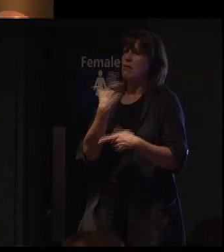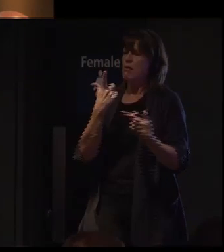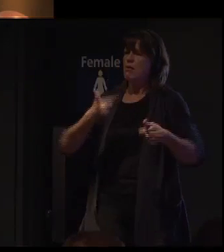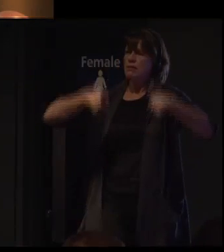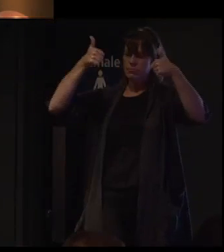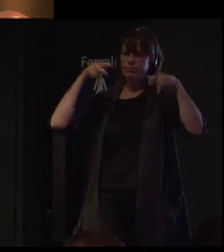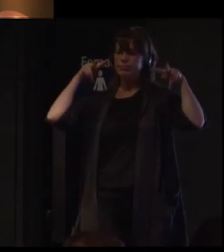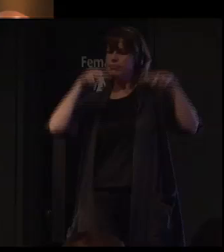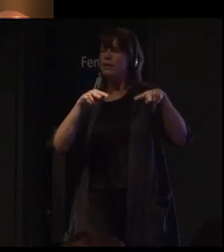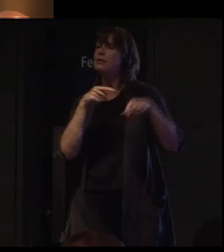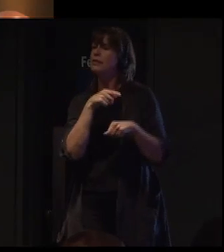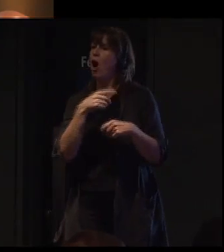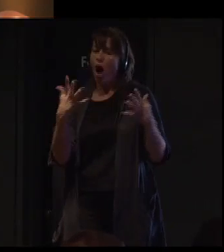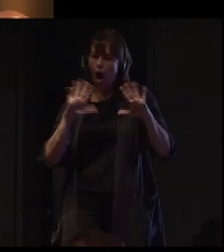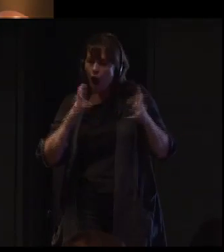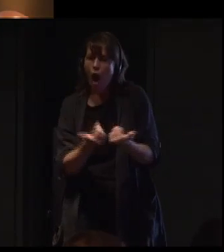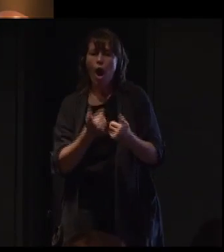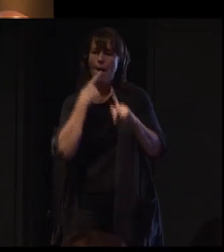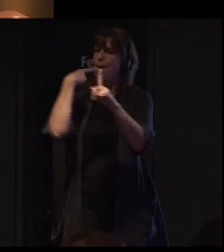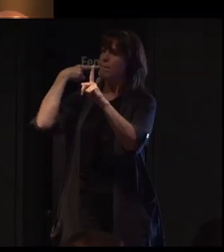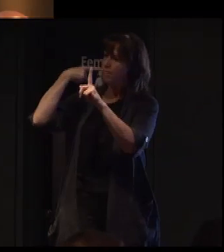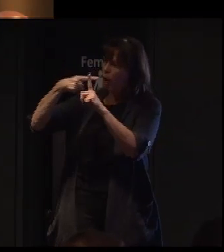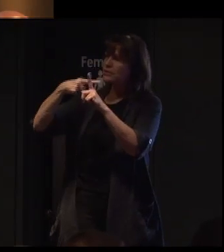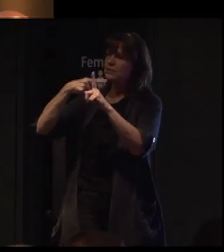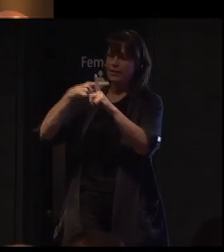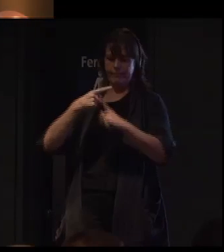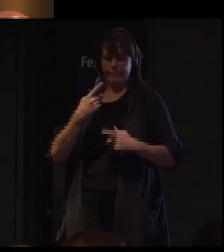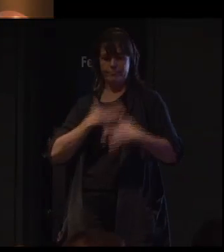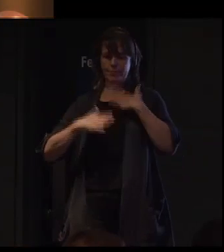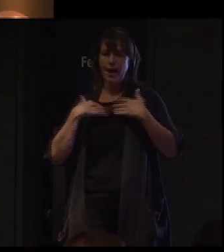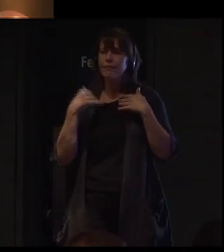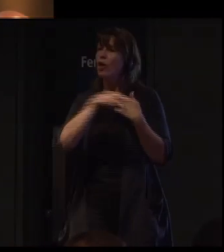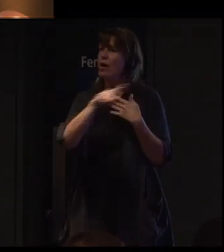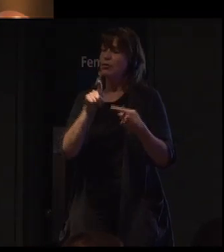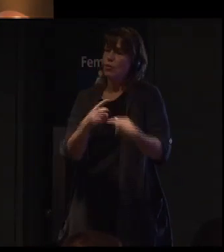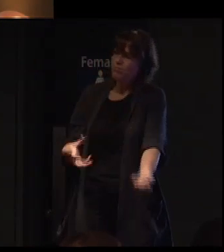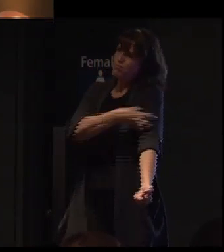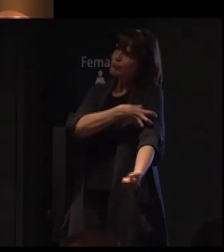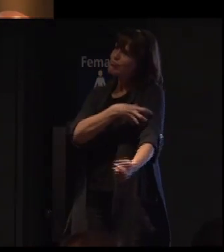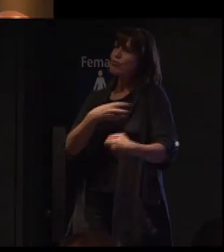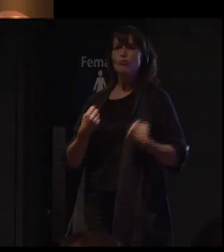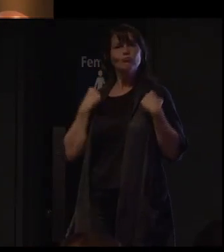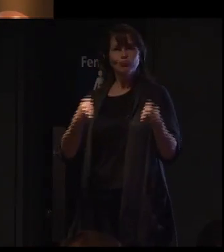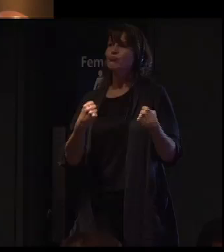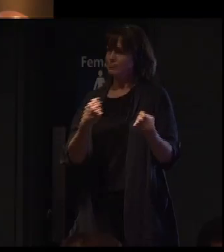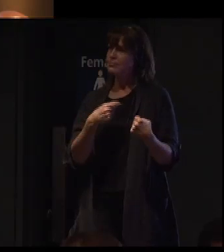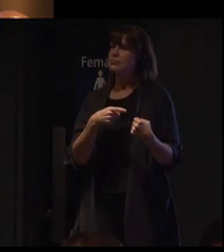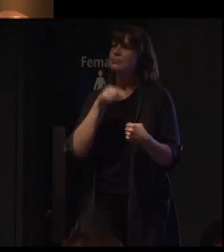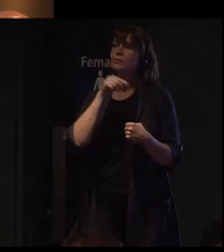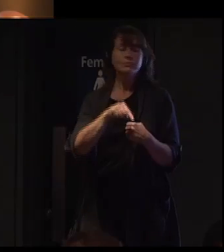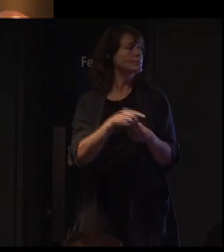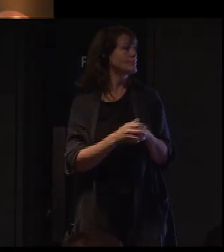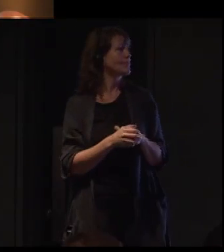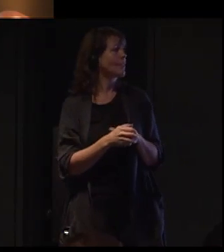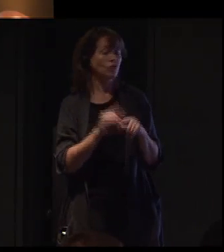to understand how to promote positive fan behavior, and it empowers fans to return the friendly reception by the